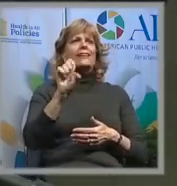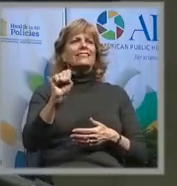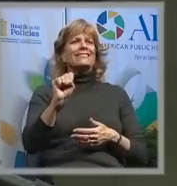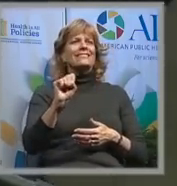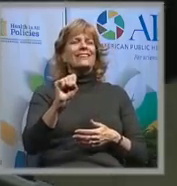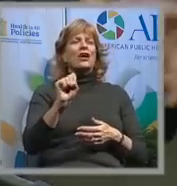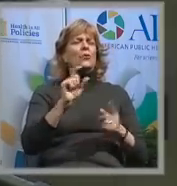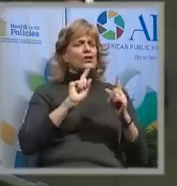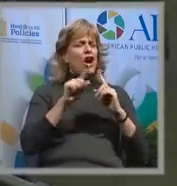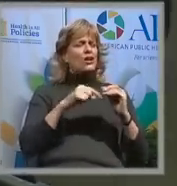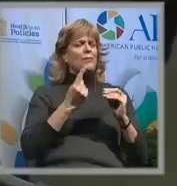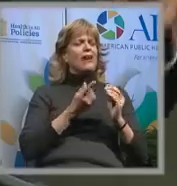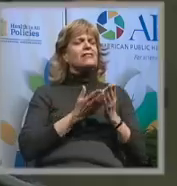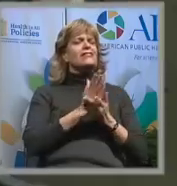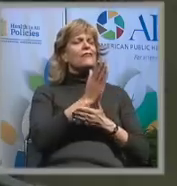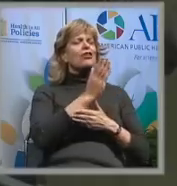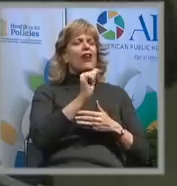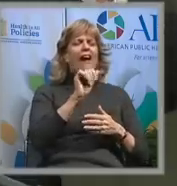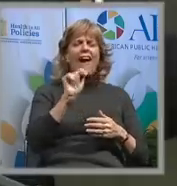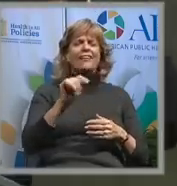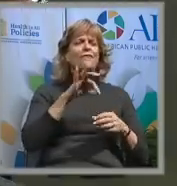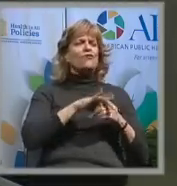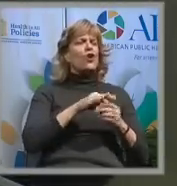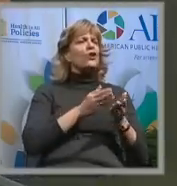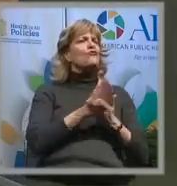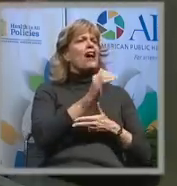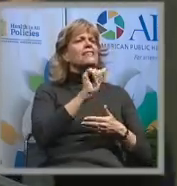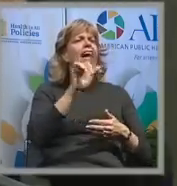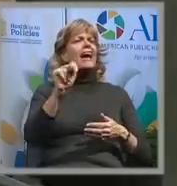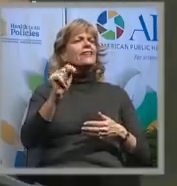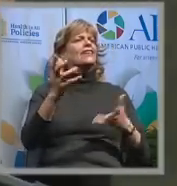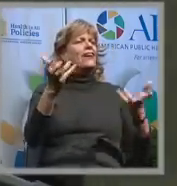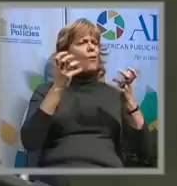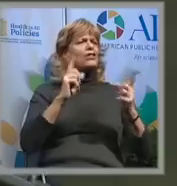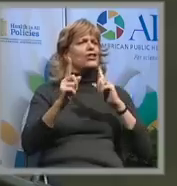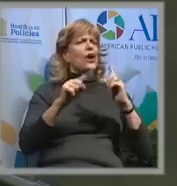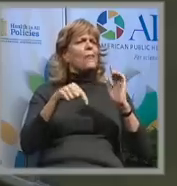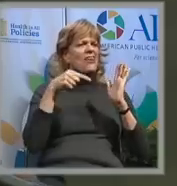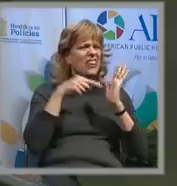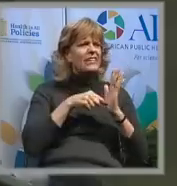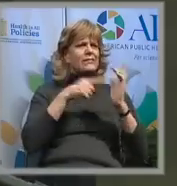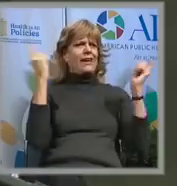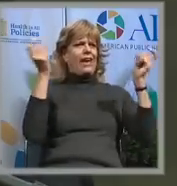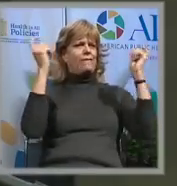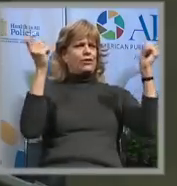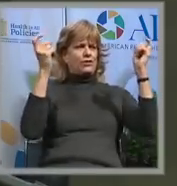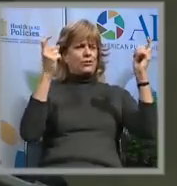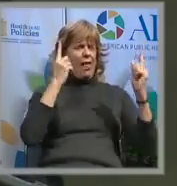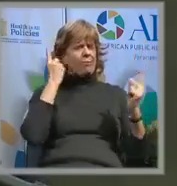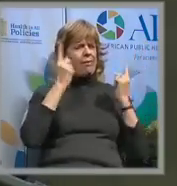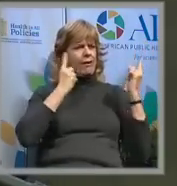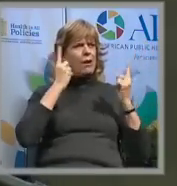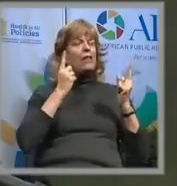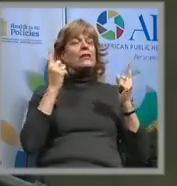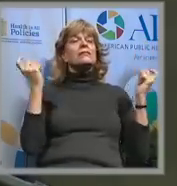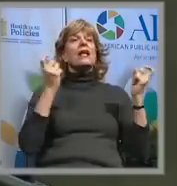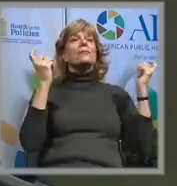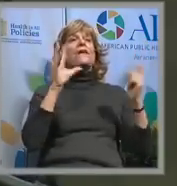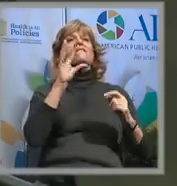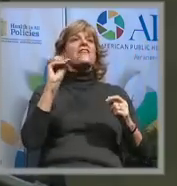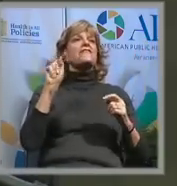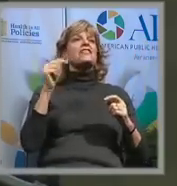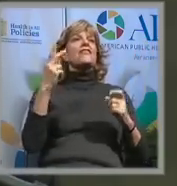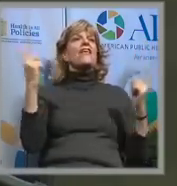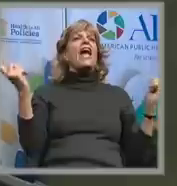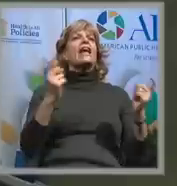today, we've Civil Rights Act, the Voting Rights Act, but here's the one I want you to talk about and think about, because we celebrate the 50th